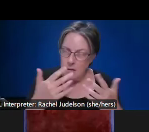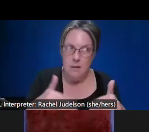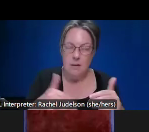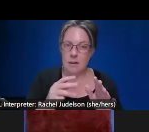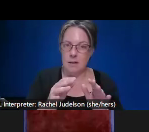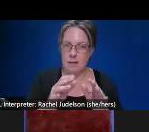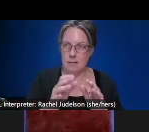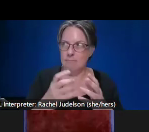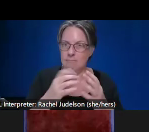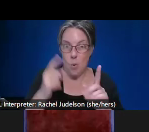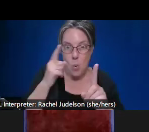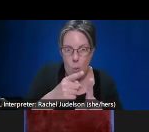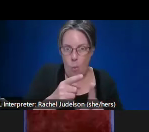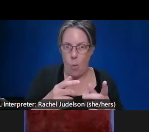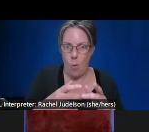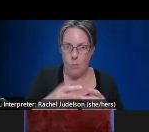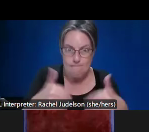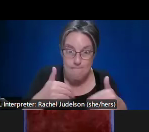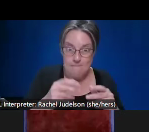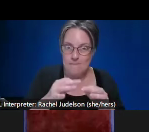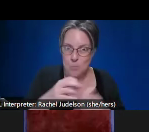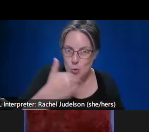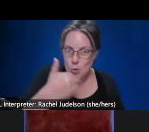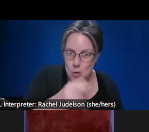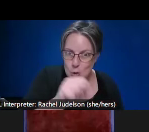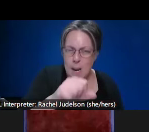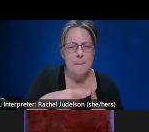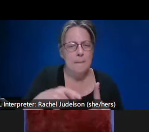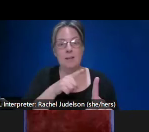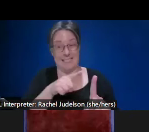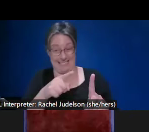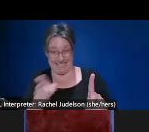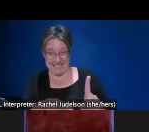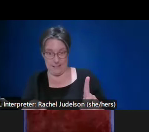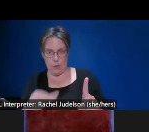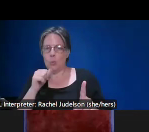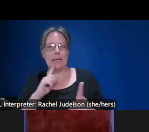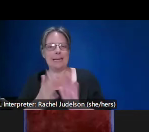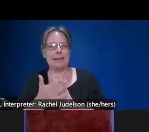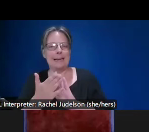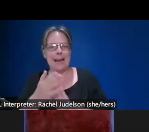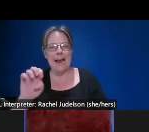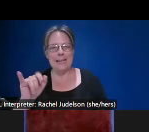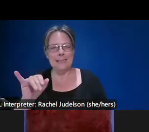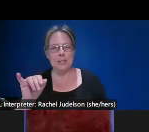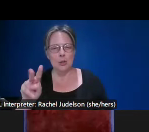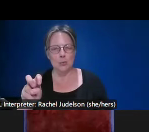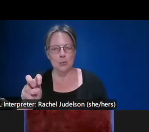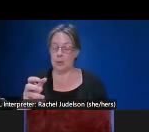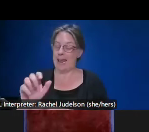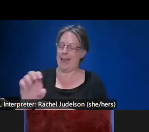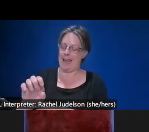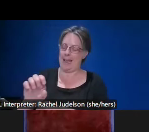quite execute it the way that we'd expect in the field. And these are some of the critical